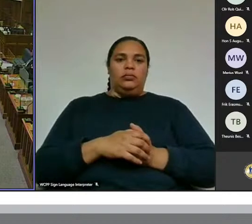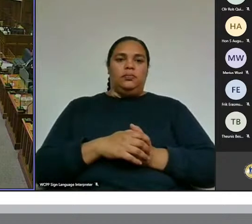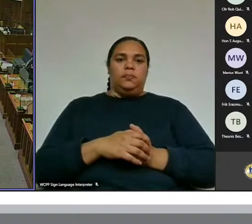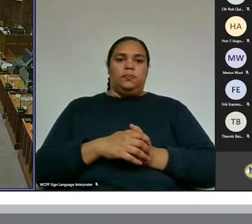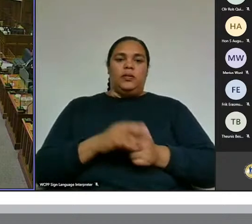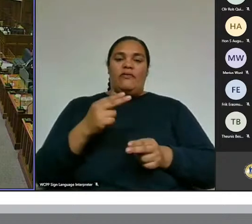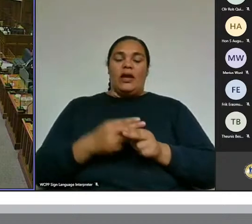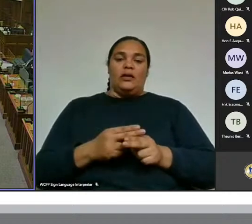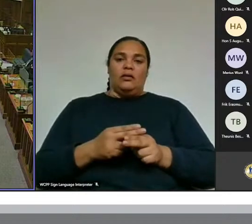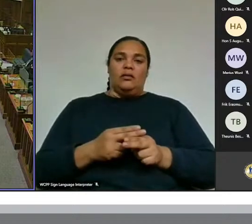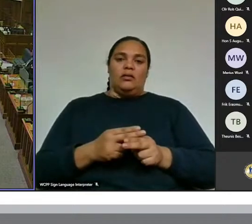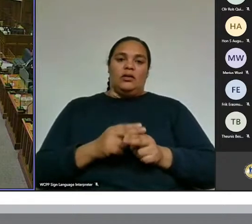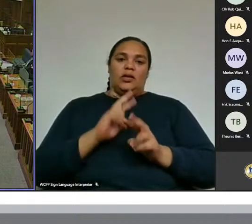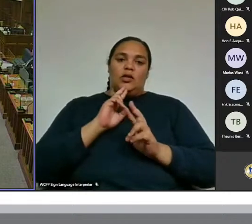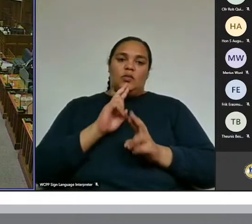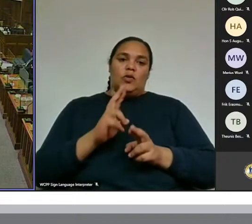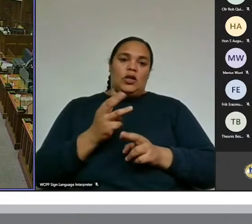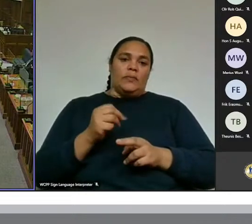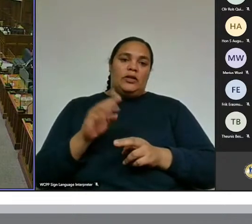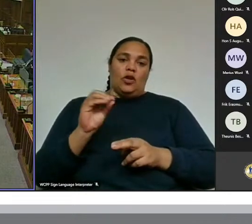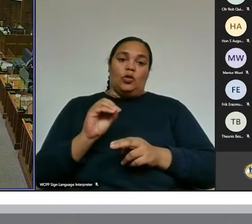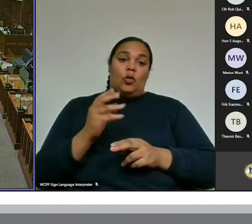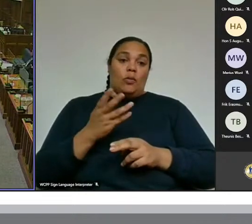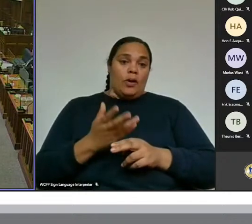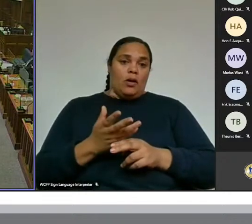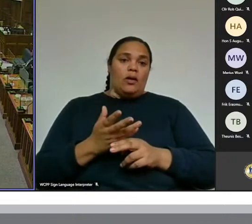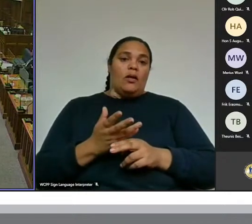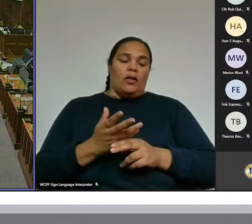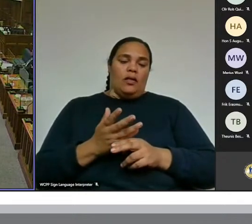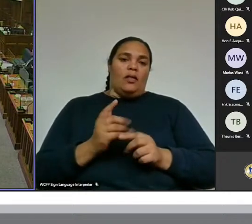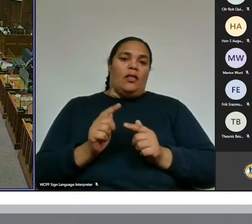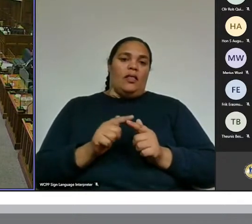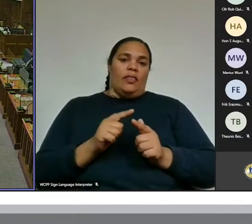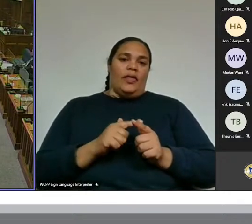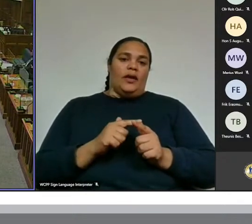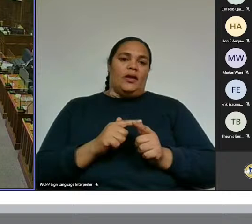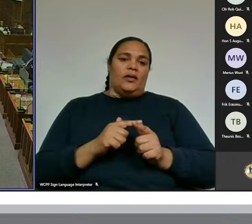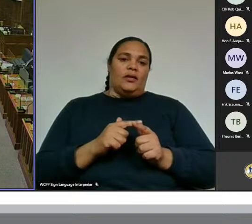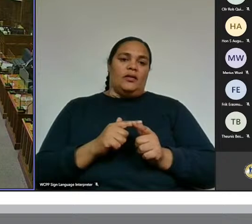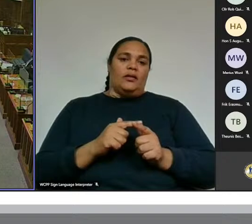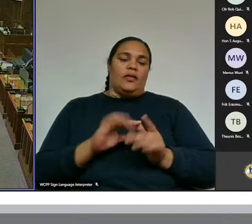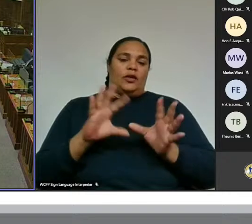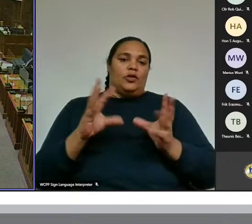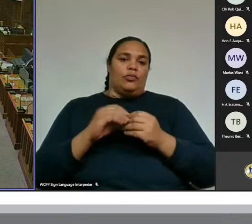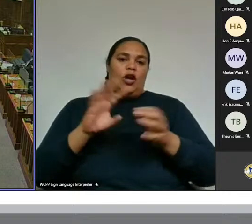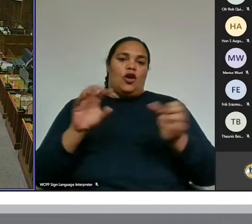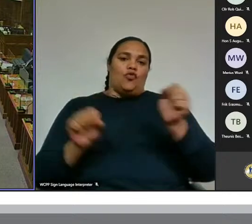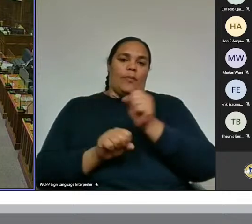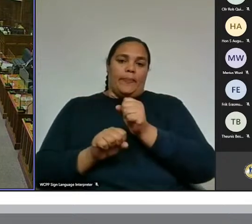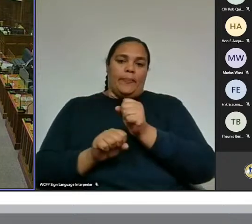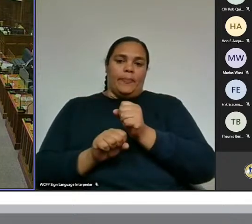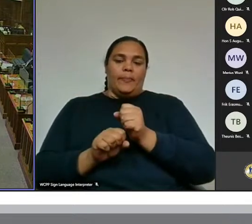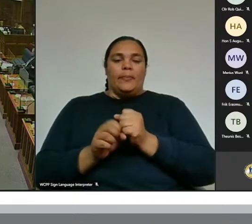Final response, Mr. October, and then we will take everything together and wrap up.